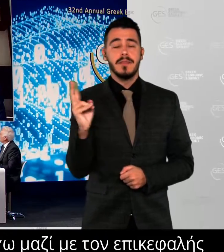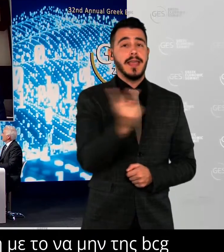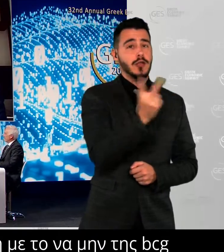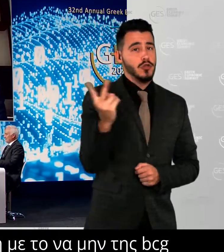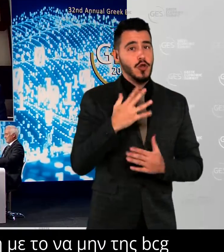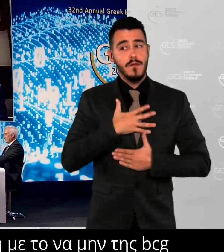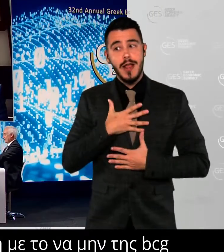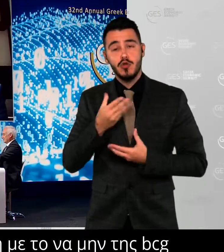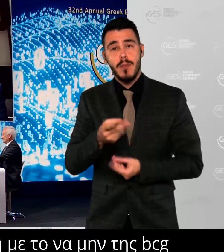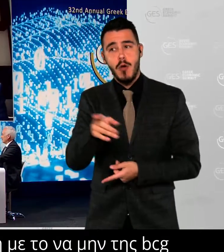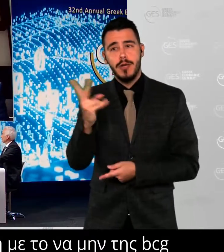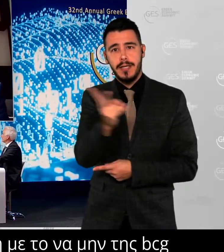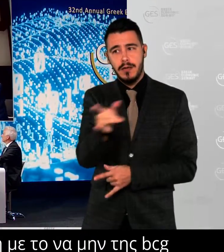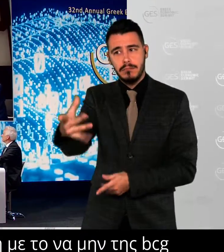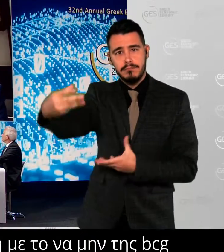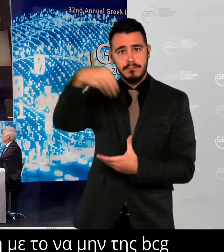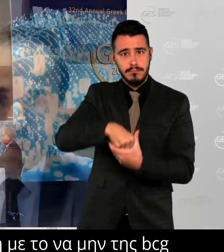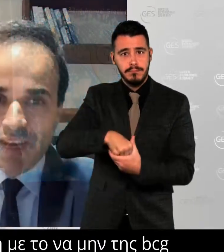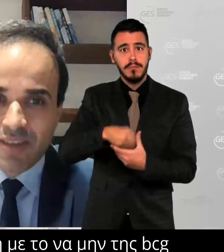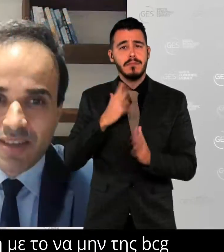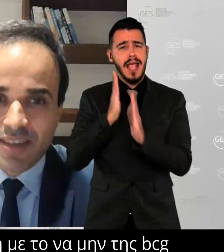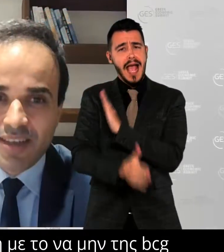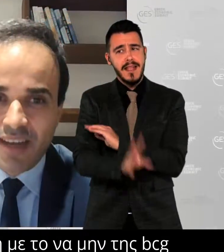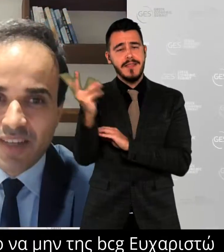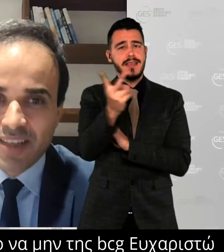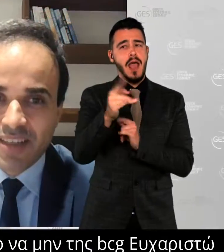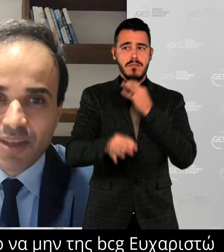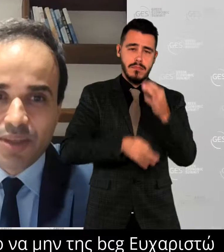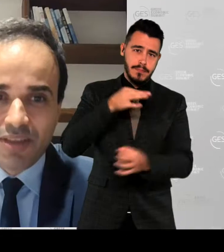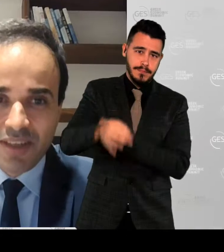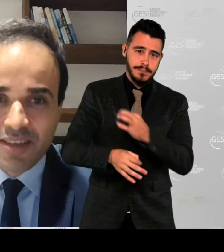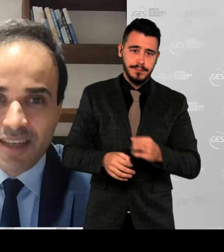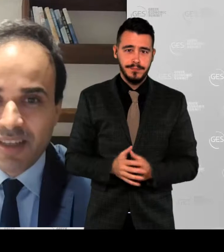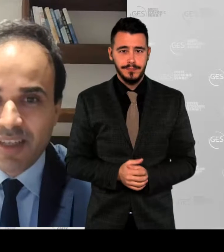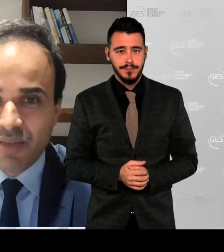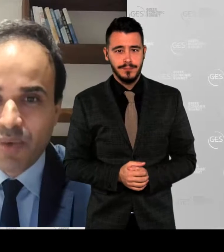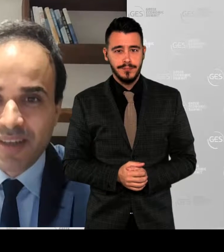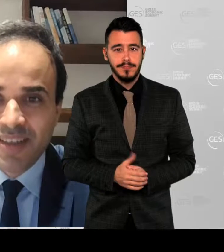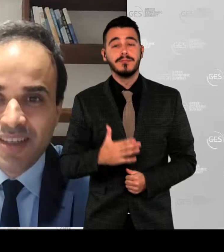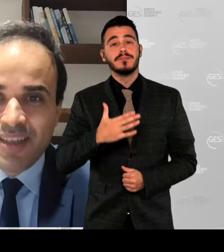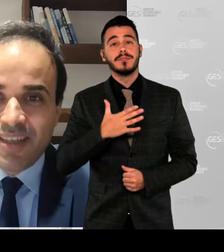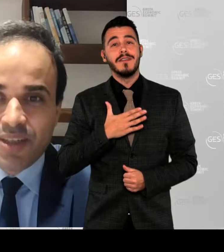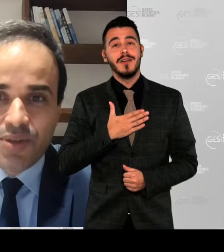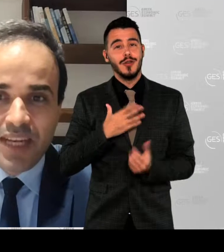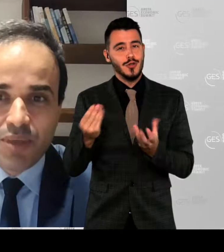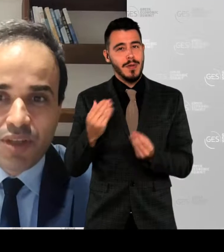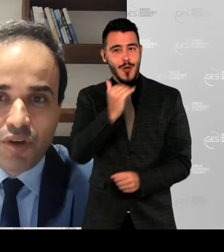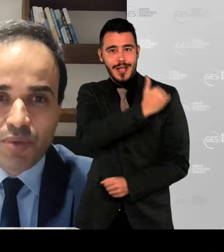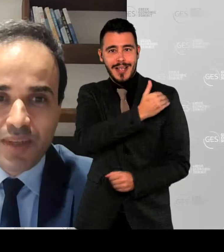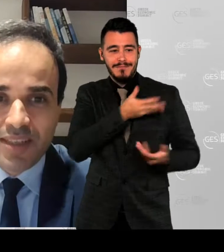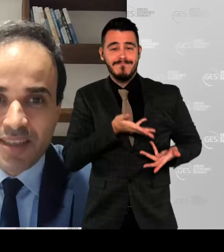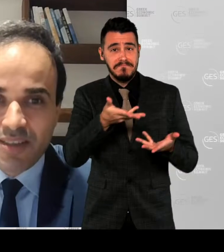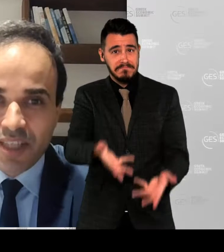you. Thank you very much for having us, and good evening, everyone. Today,